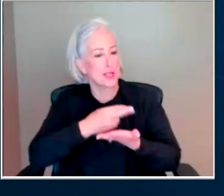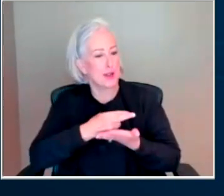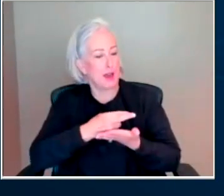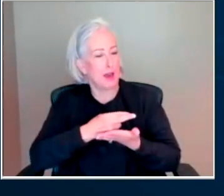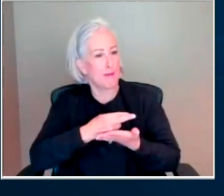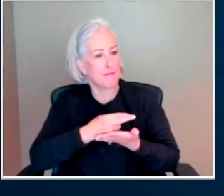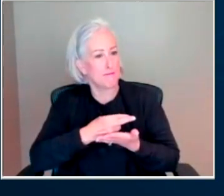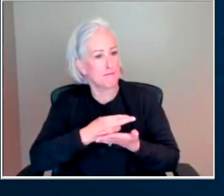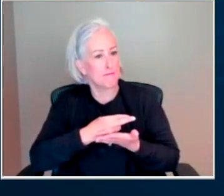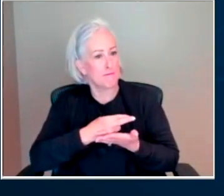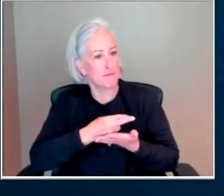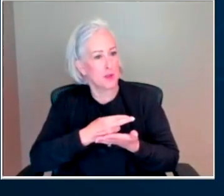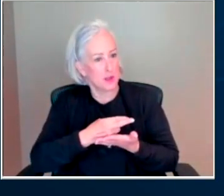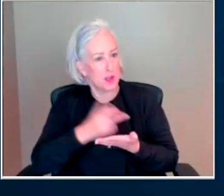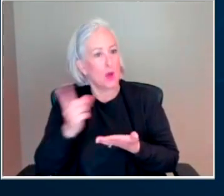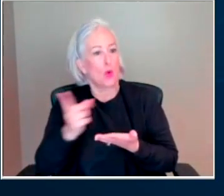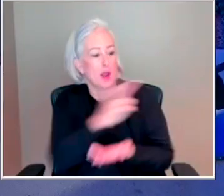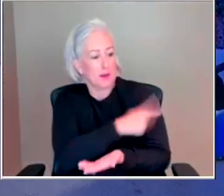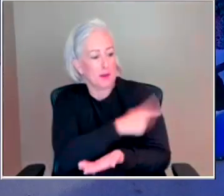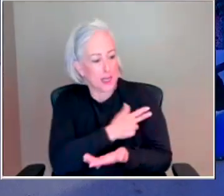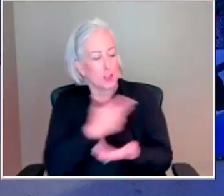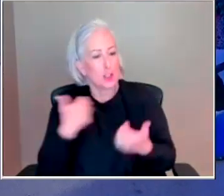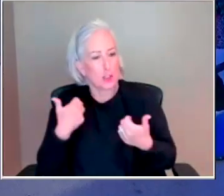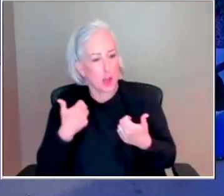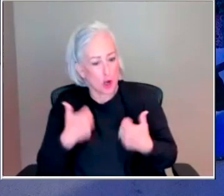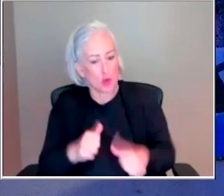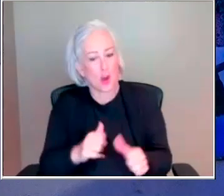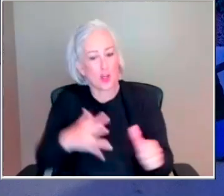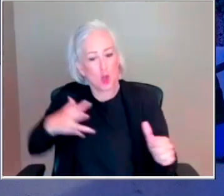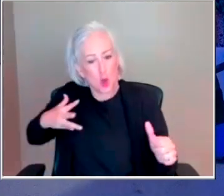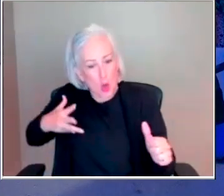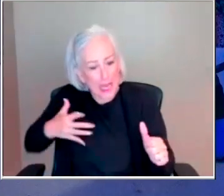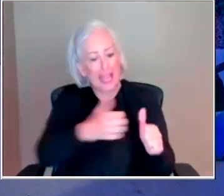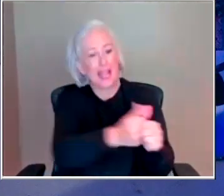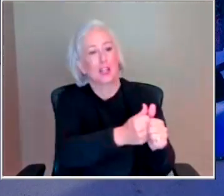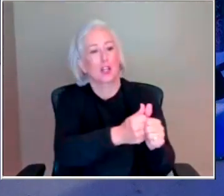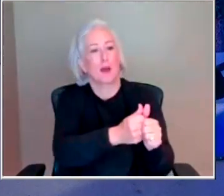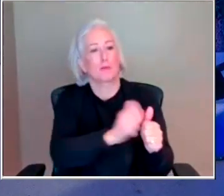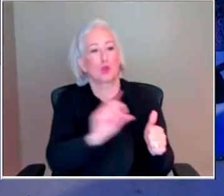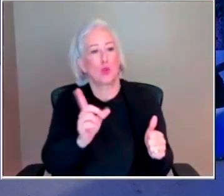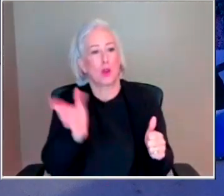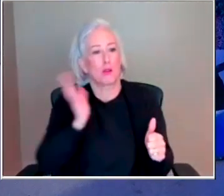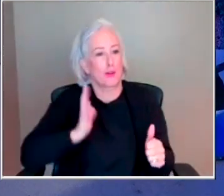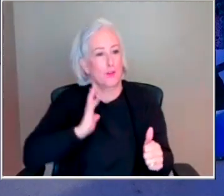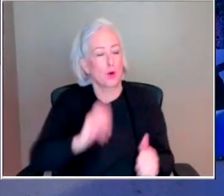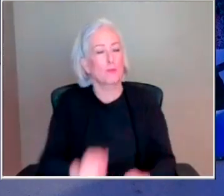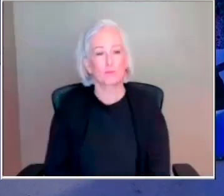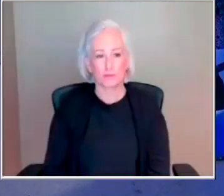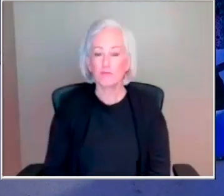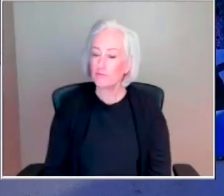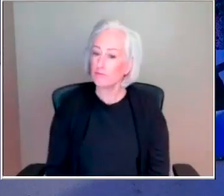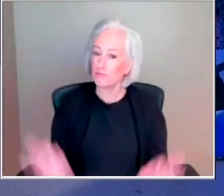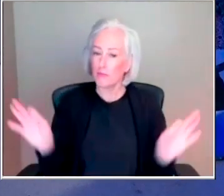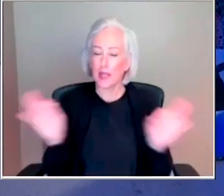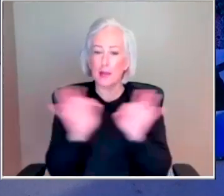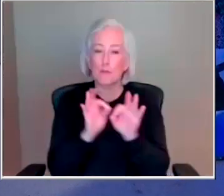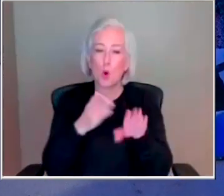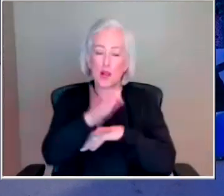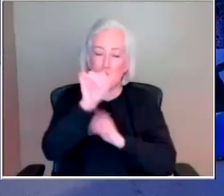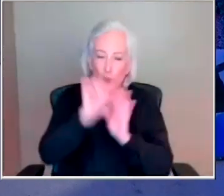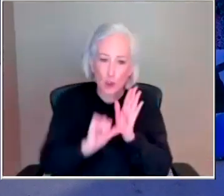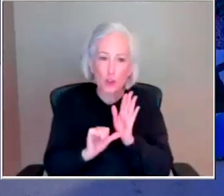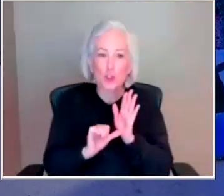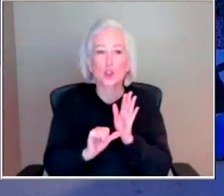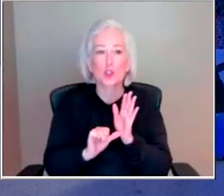when these patients are trying to get back to that 100%? It's critical in the post-op. They get out of the